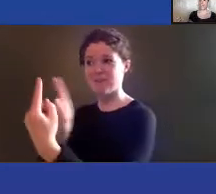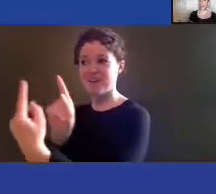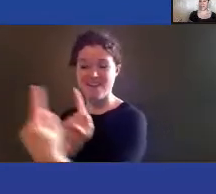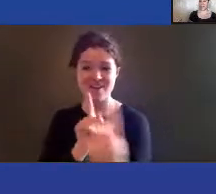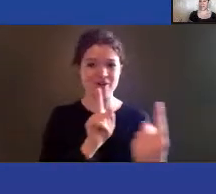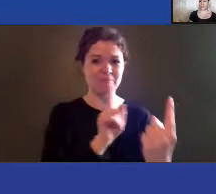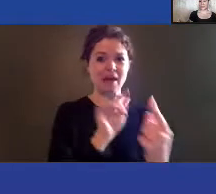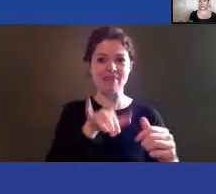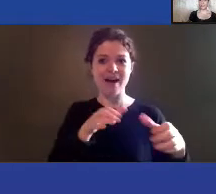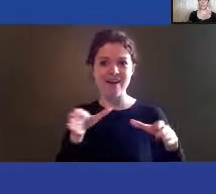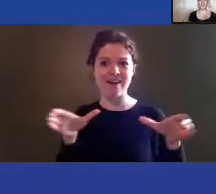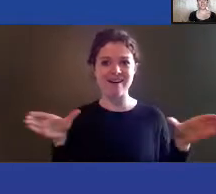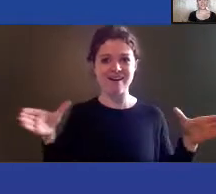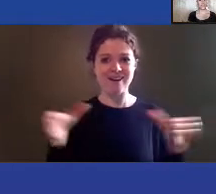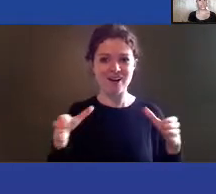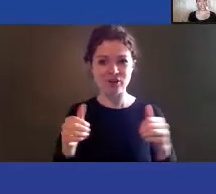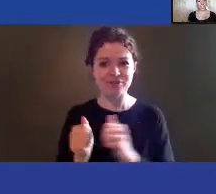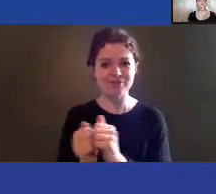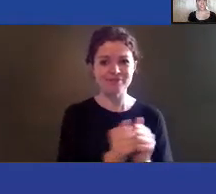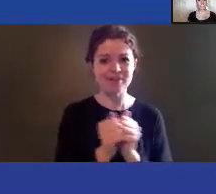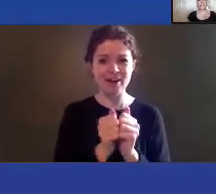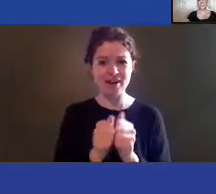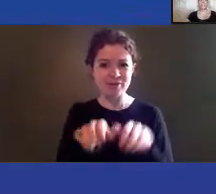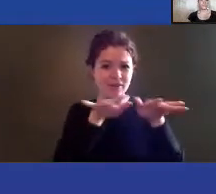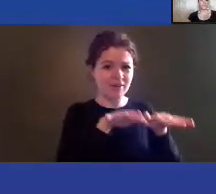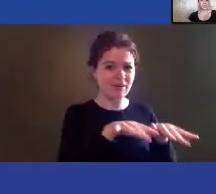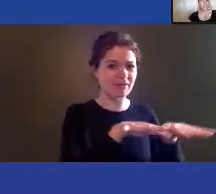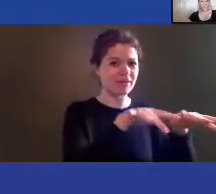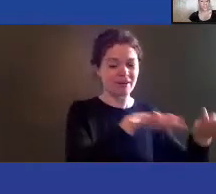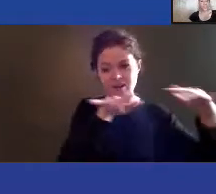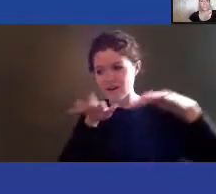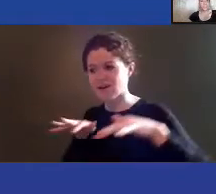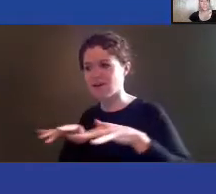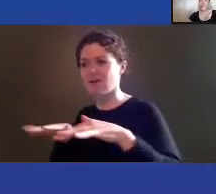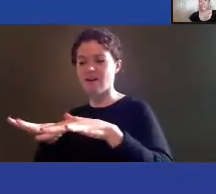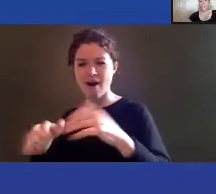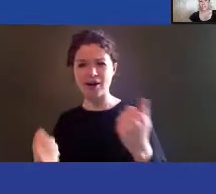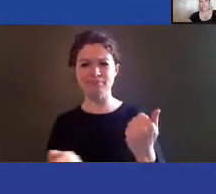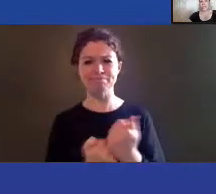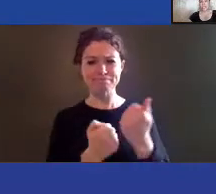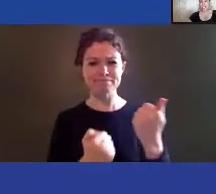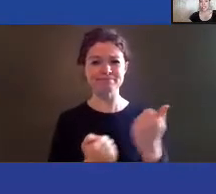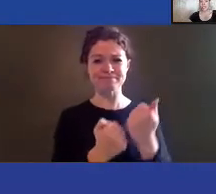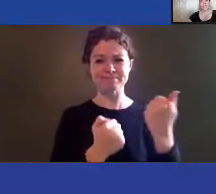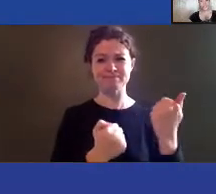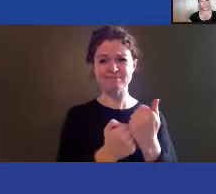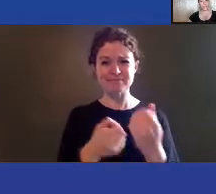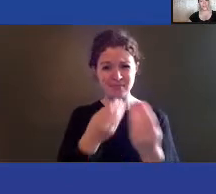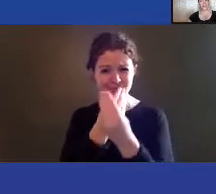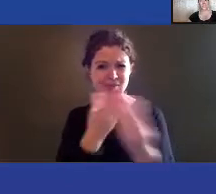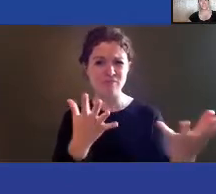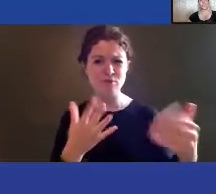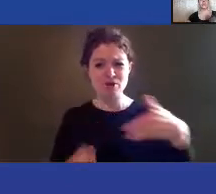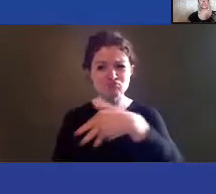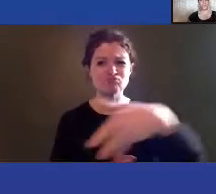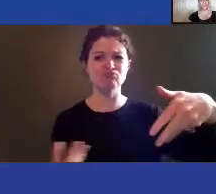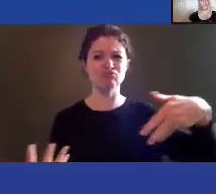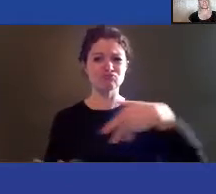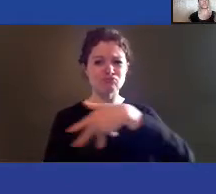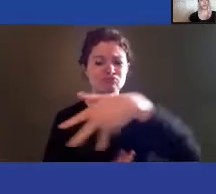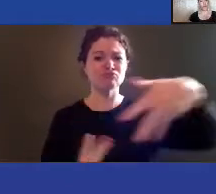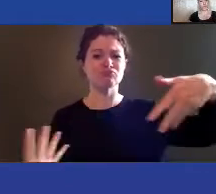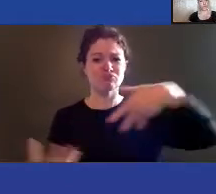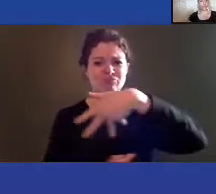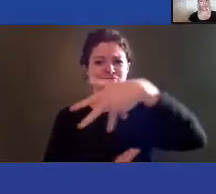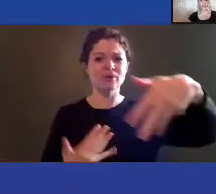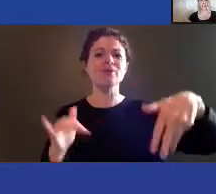they migrate to build collective strategies, leverage relationships, and share information to influence policy through